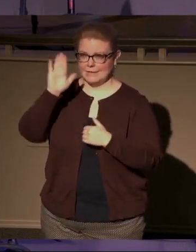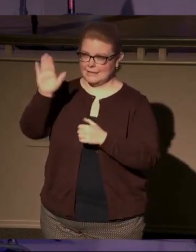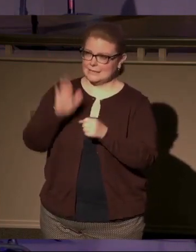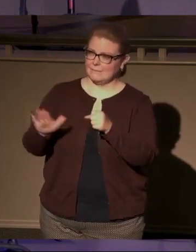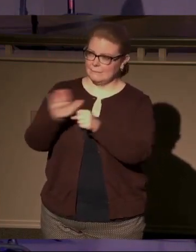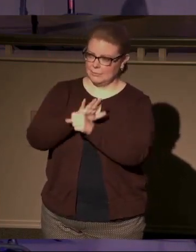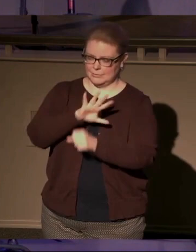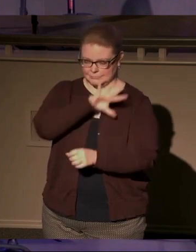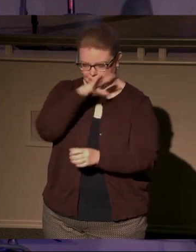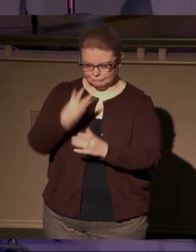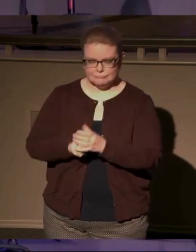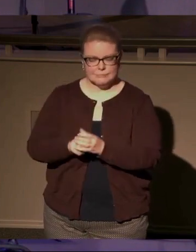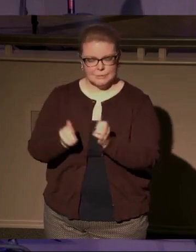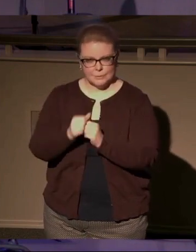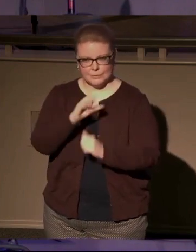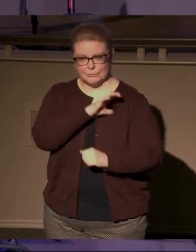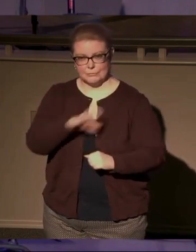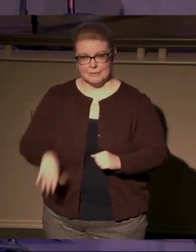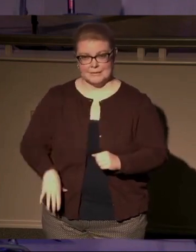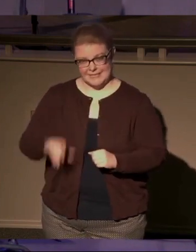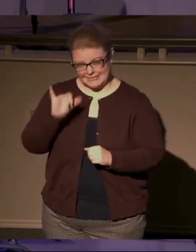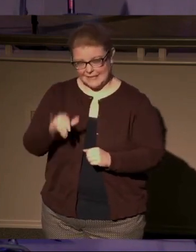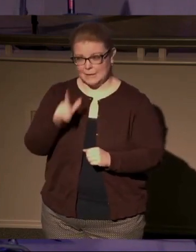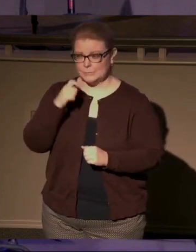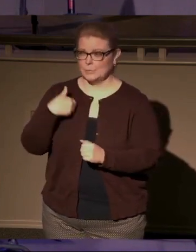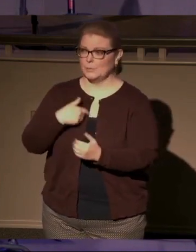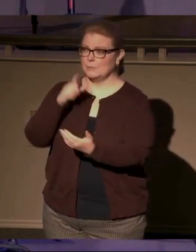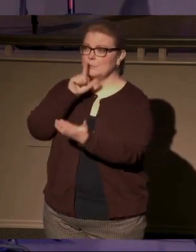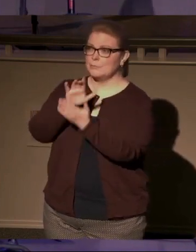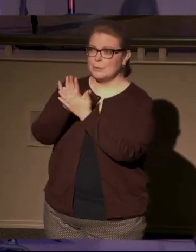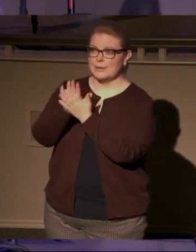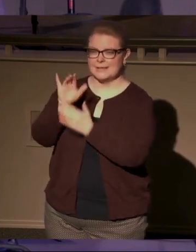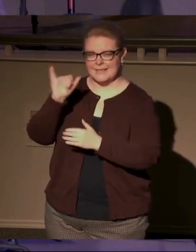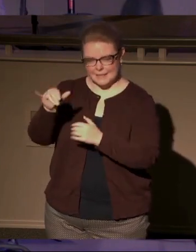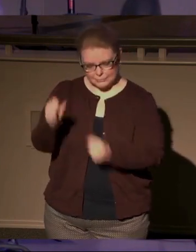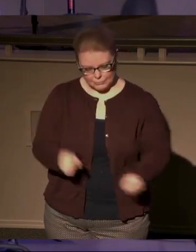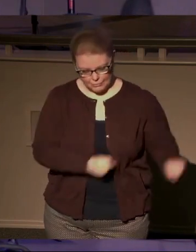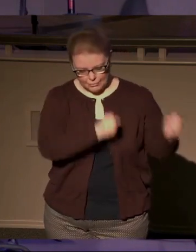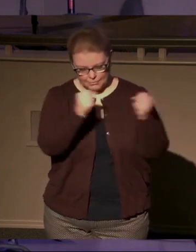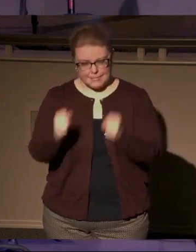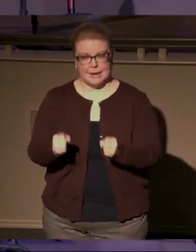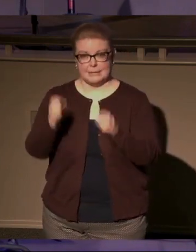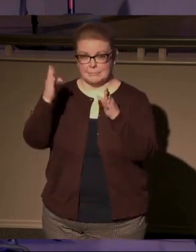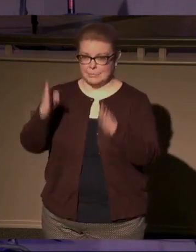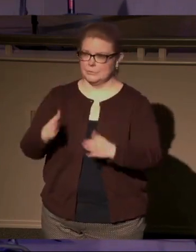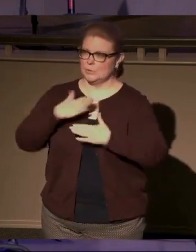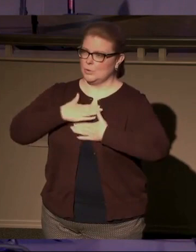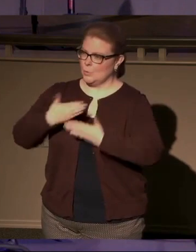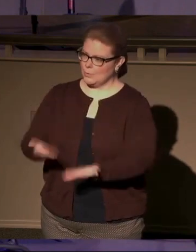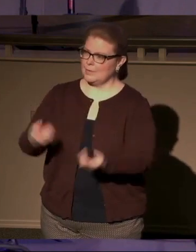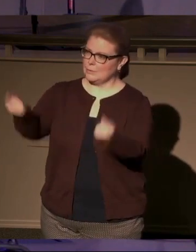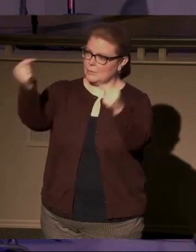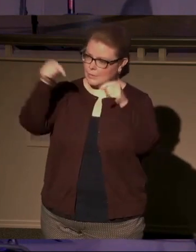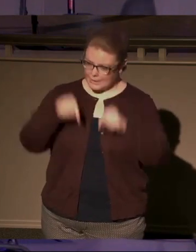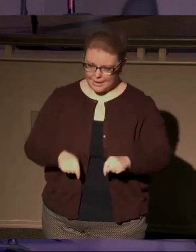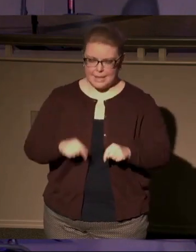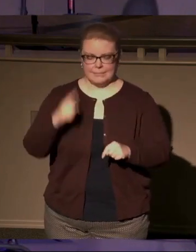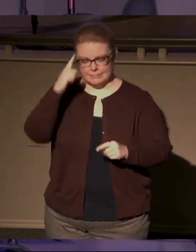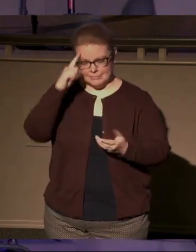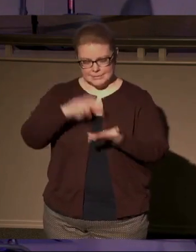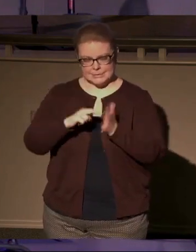him. That's the Christ we praise. And that's the almighty being who took on flesh to save you. That is just